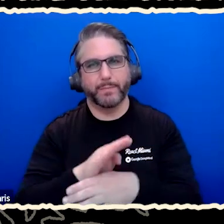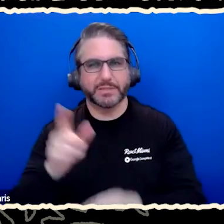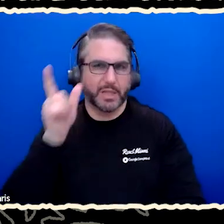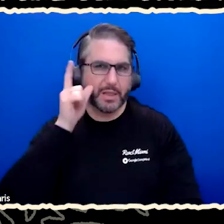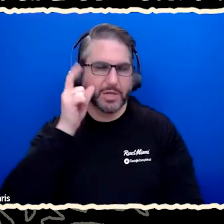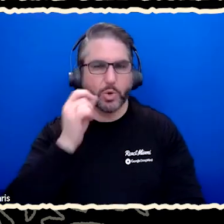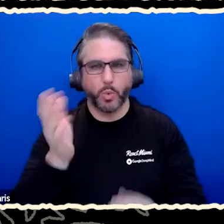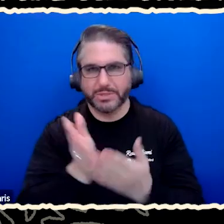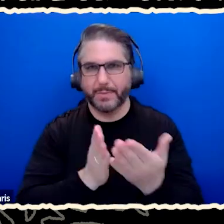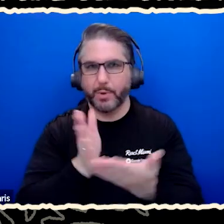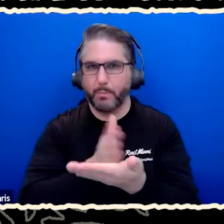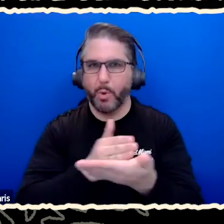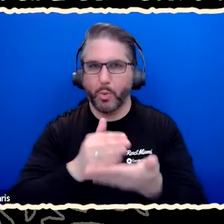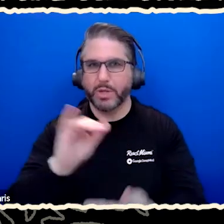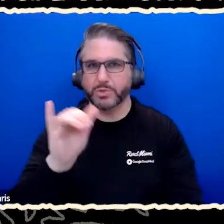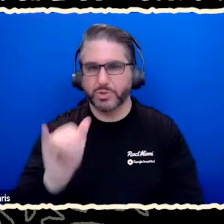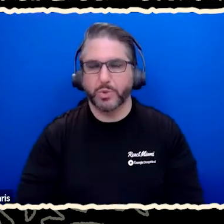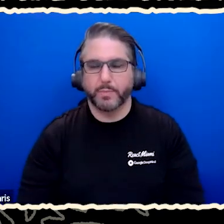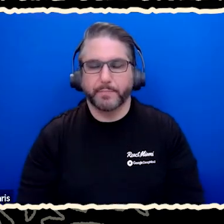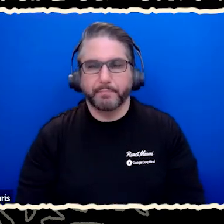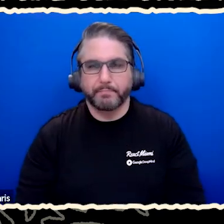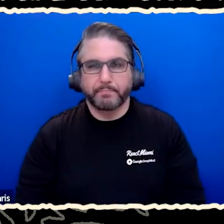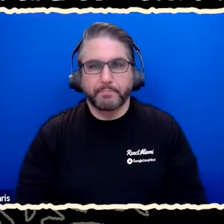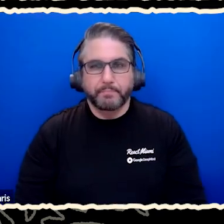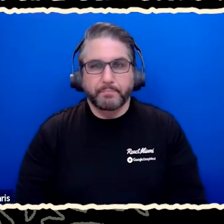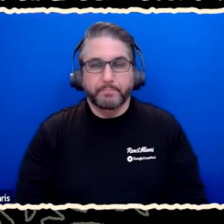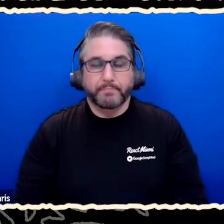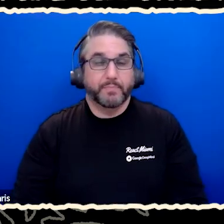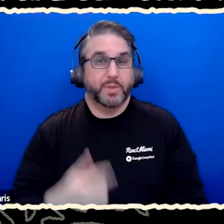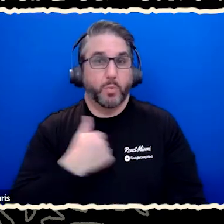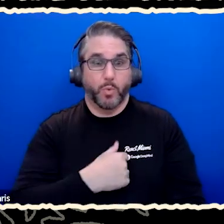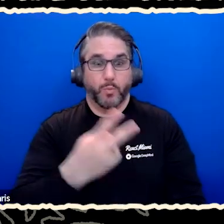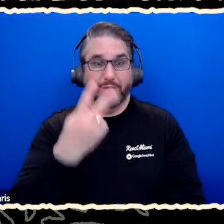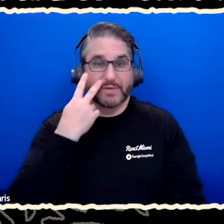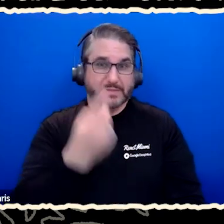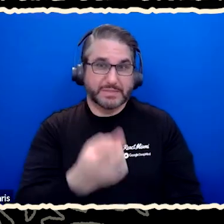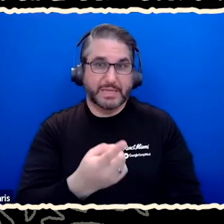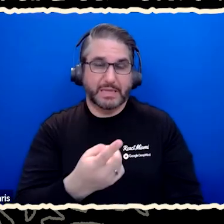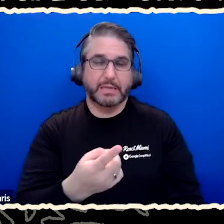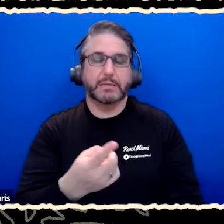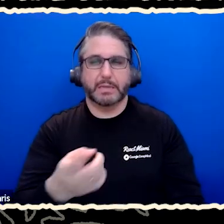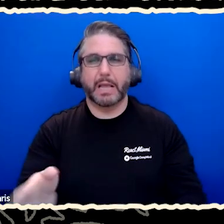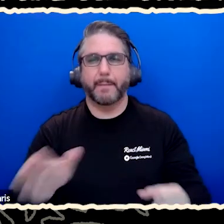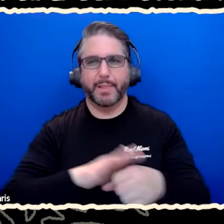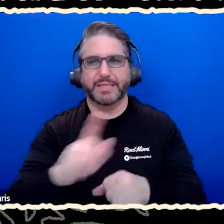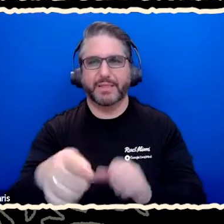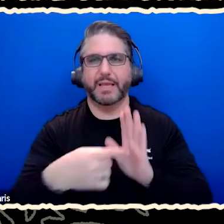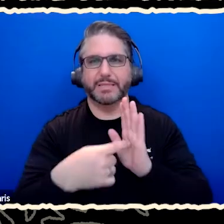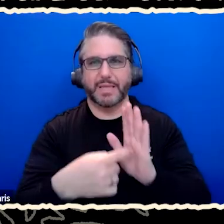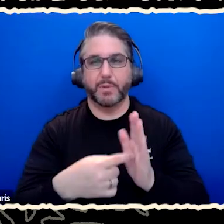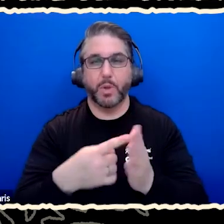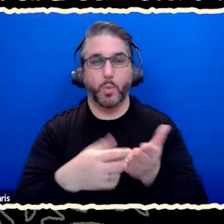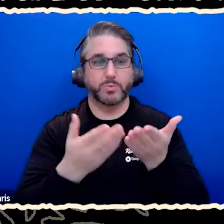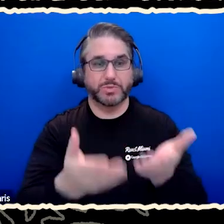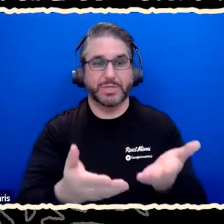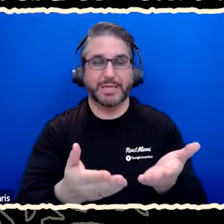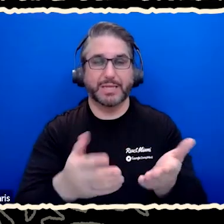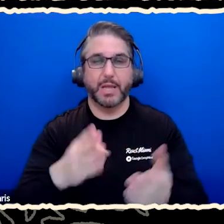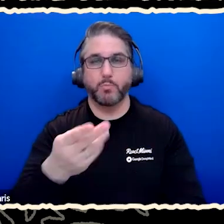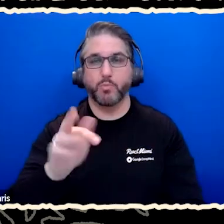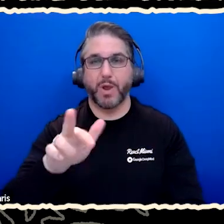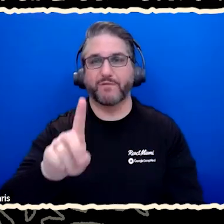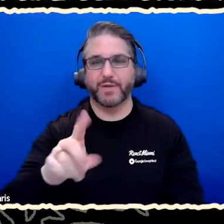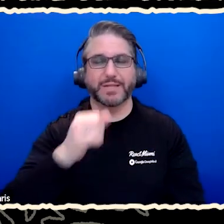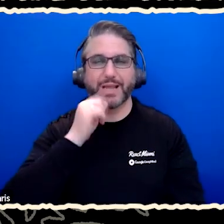even components. And what we have just seen completes the example. What's presented is actually a brownfield, not